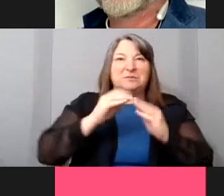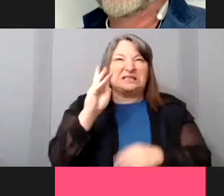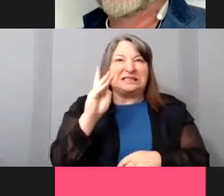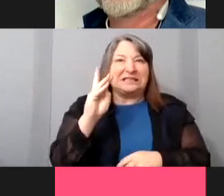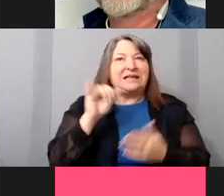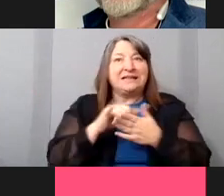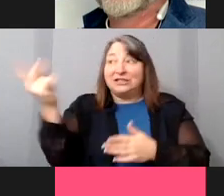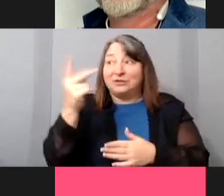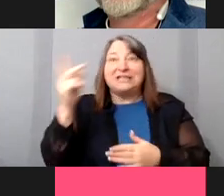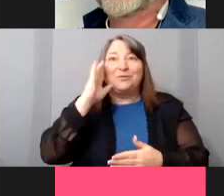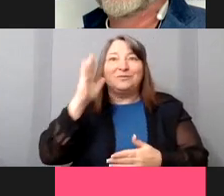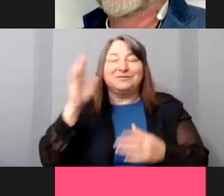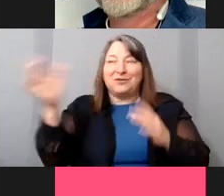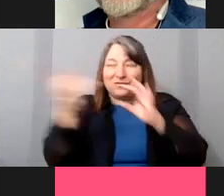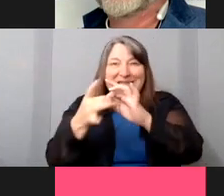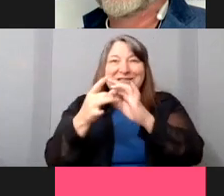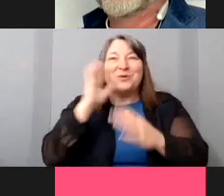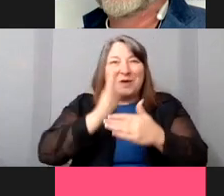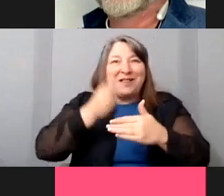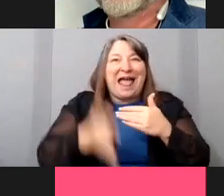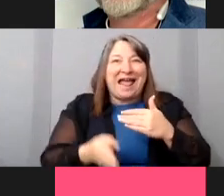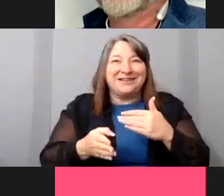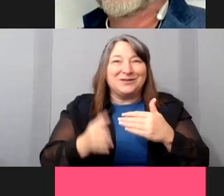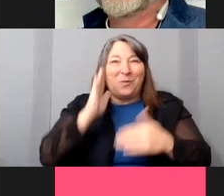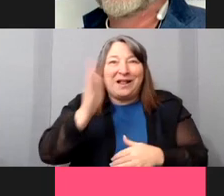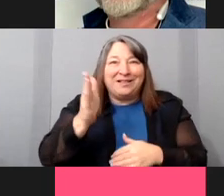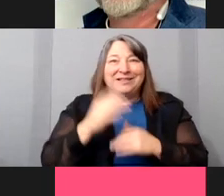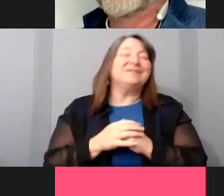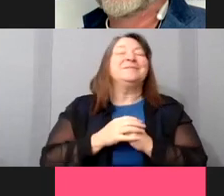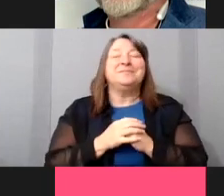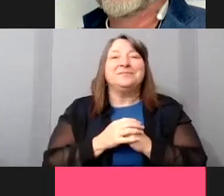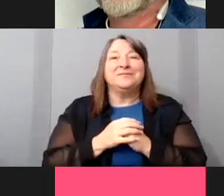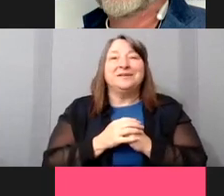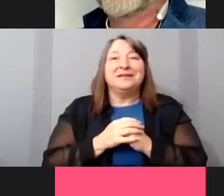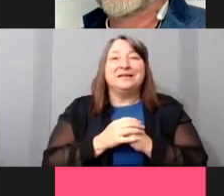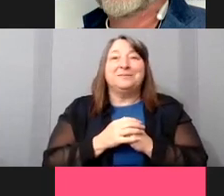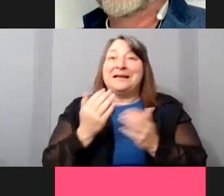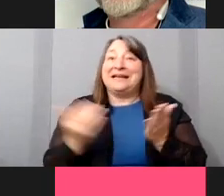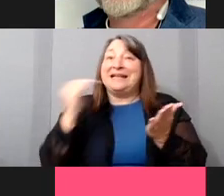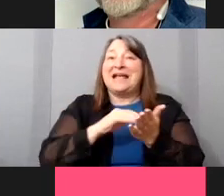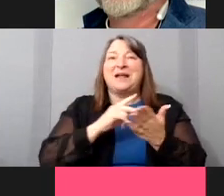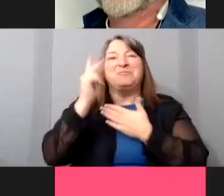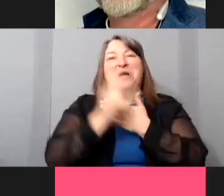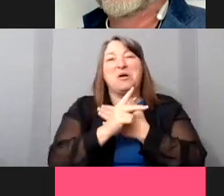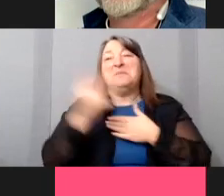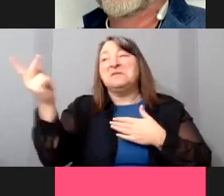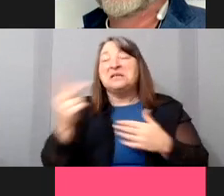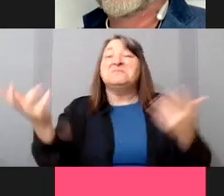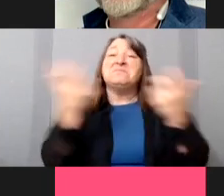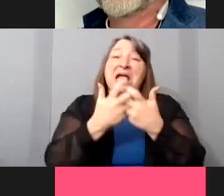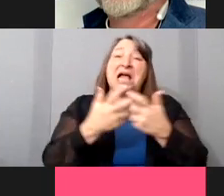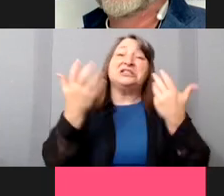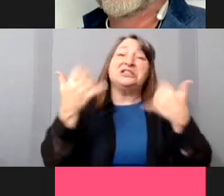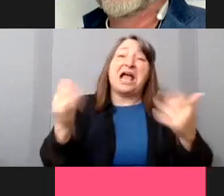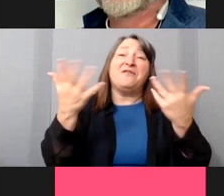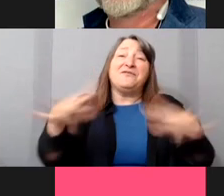end. But I think a lot of times, once again, programs are like, well, this match is closing down. Let's focus